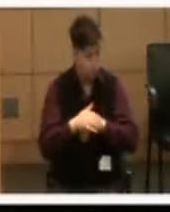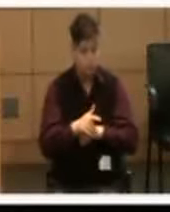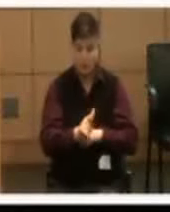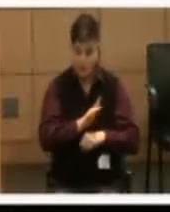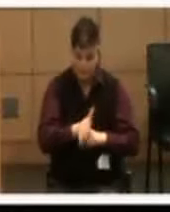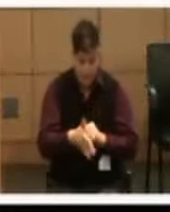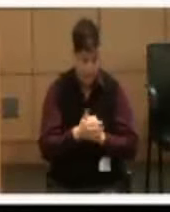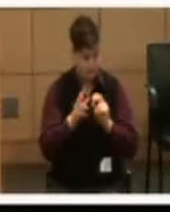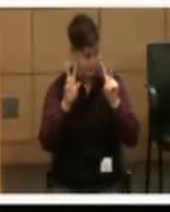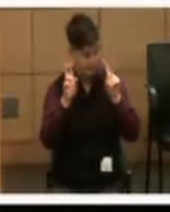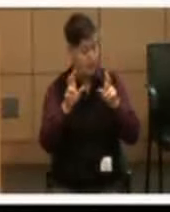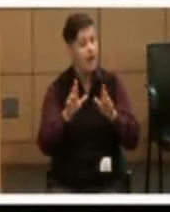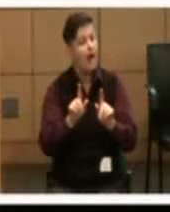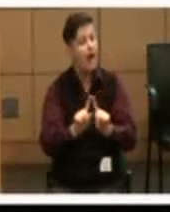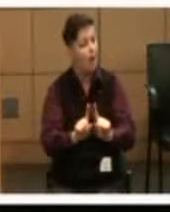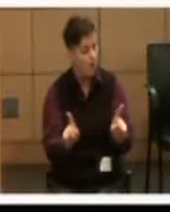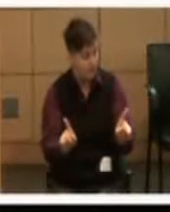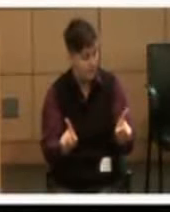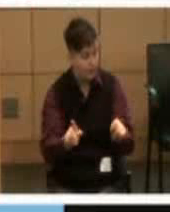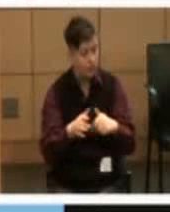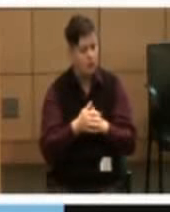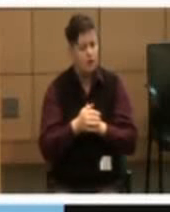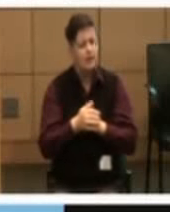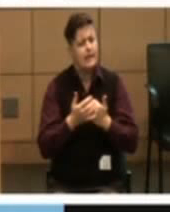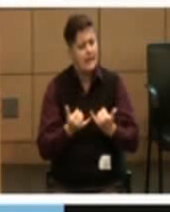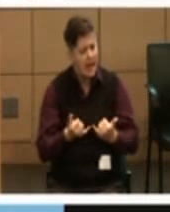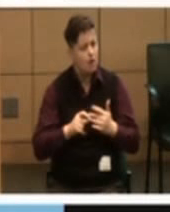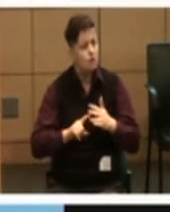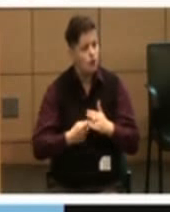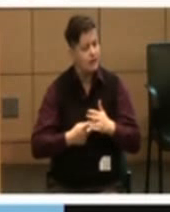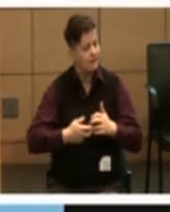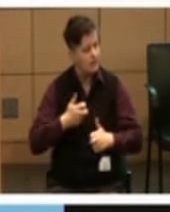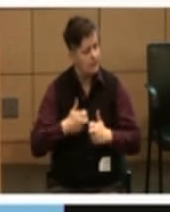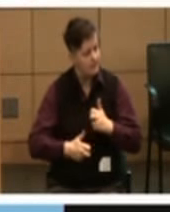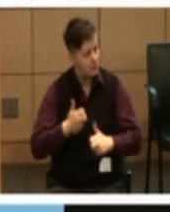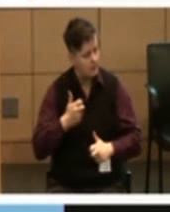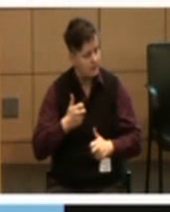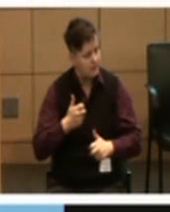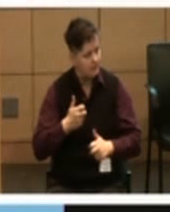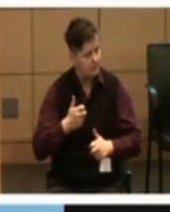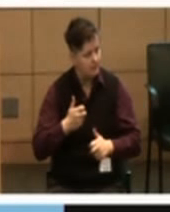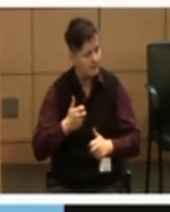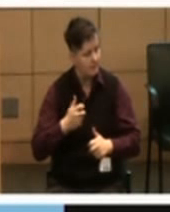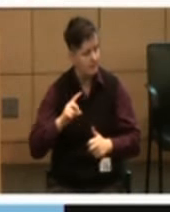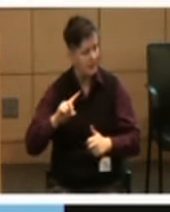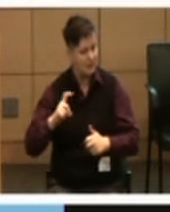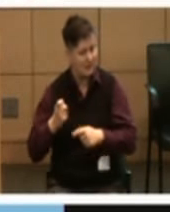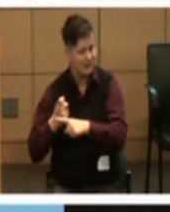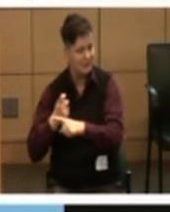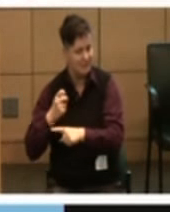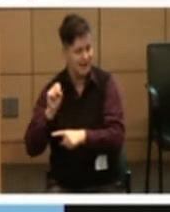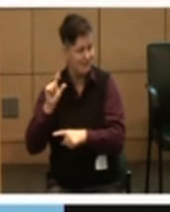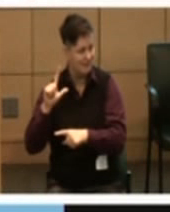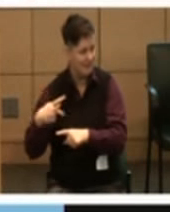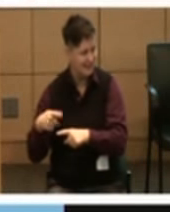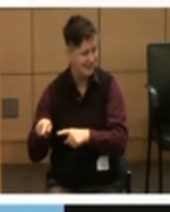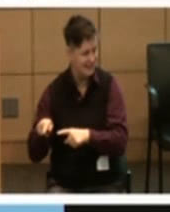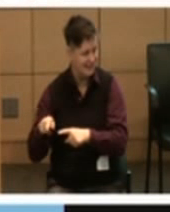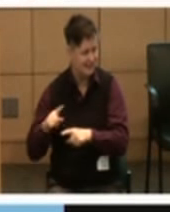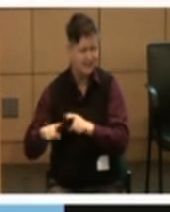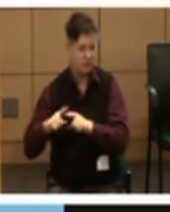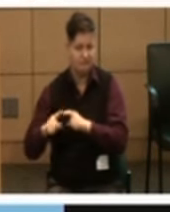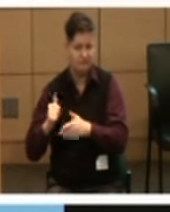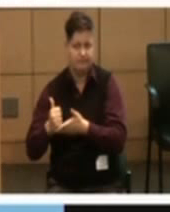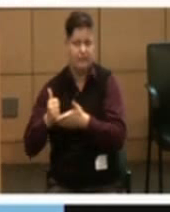fine. However, she was starting to have difficulties in these areas that were diagnosed by speech and language and different